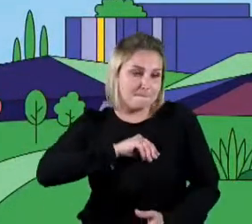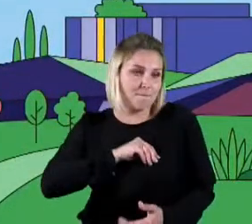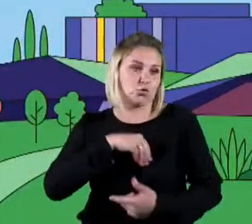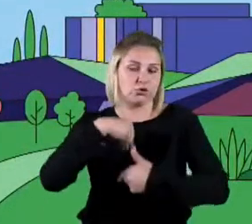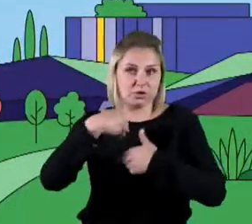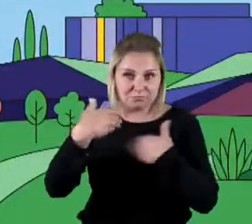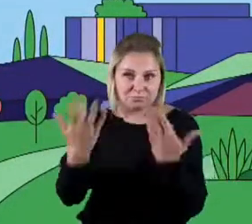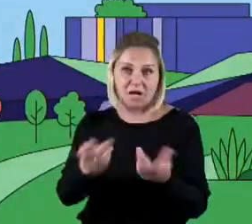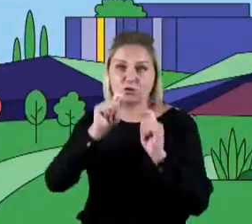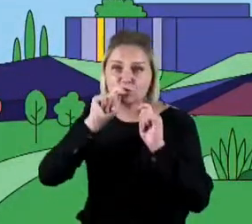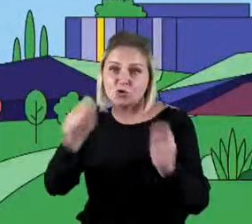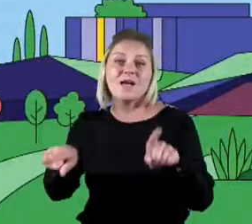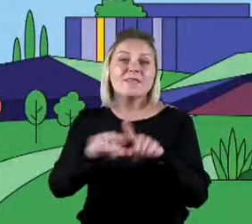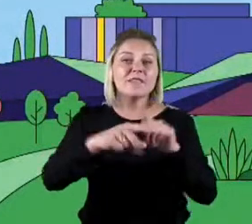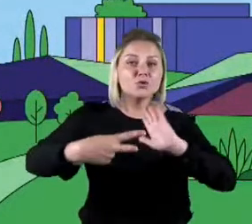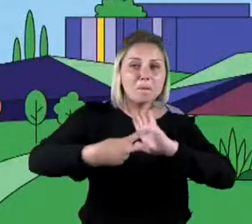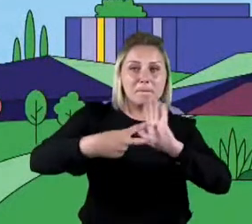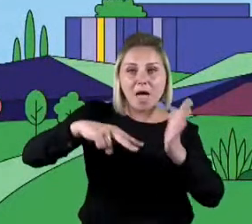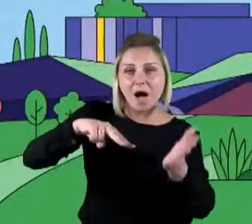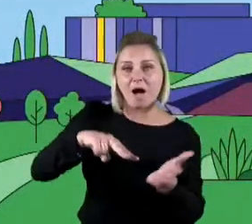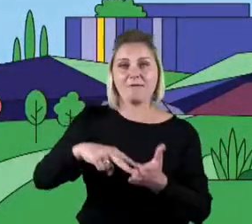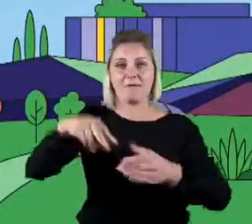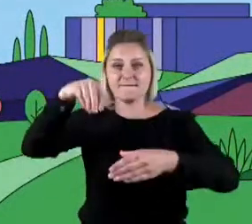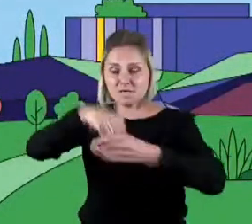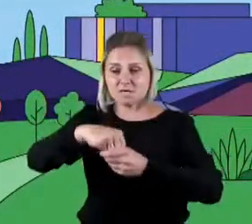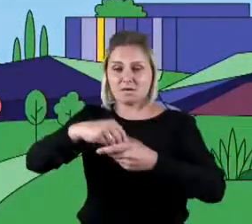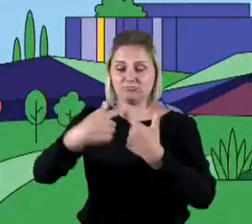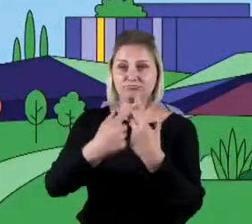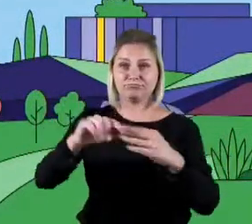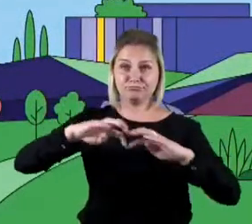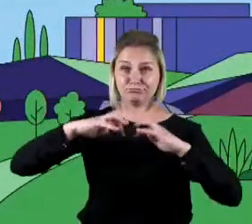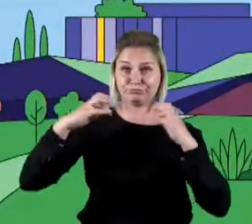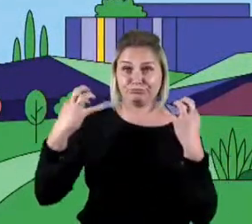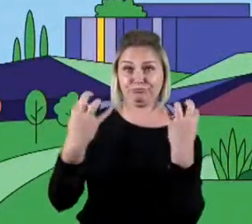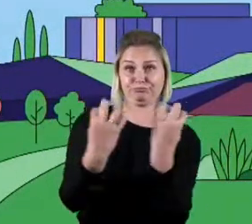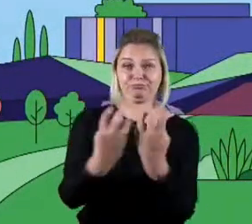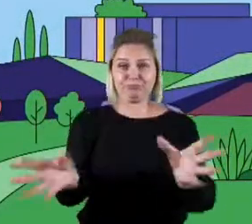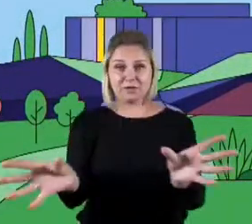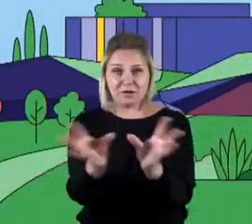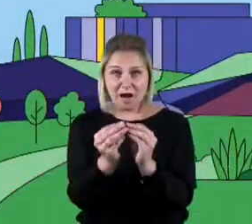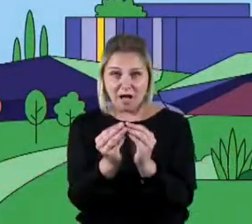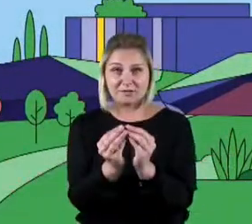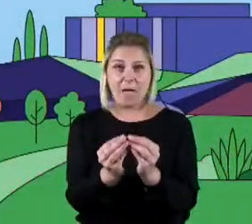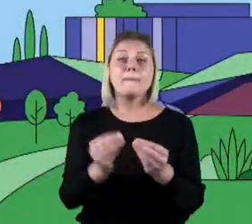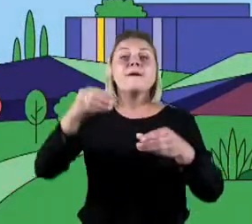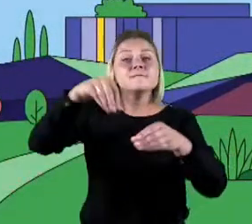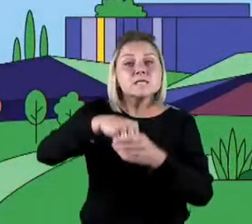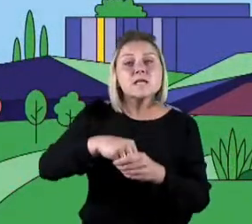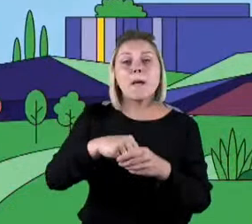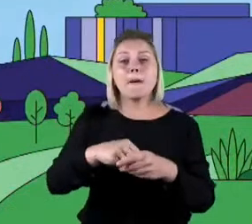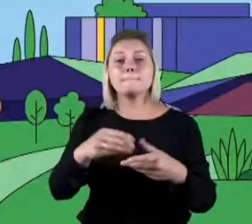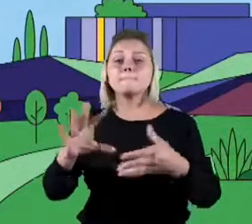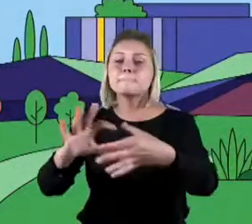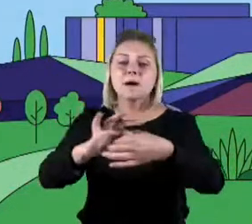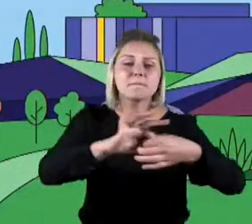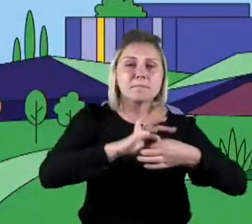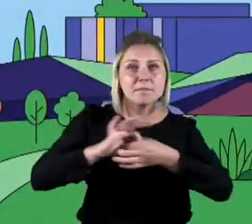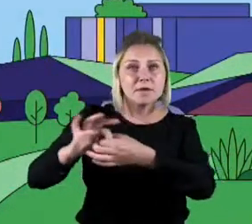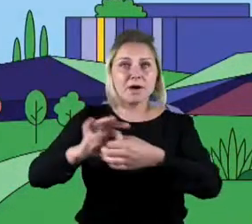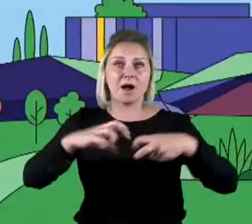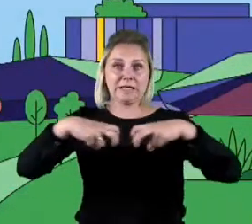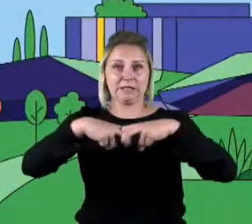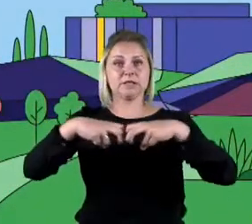for them so that they can get together and get a good Wi-Fi and internet connection is very, very important.